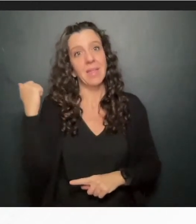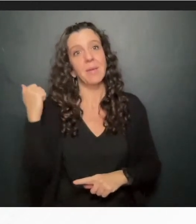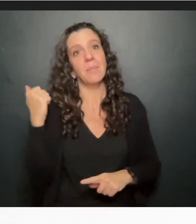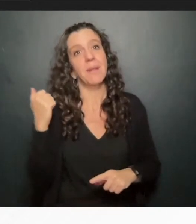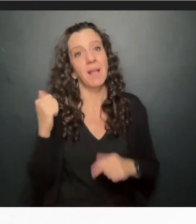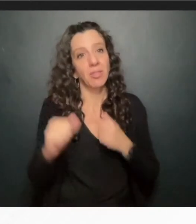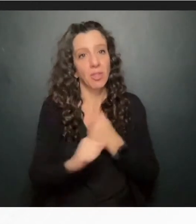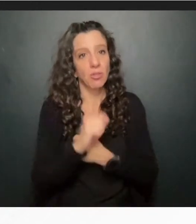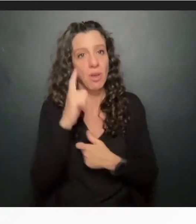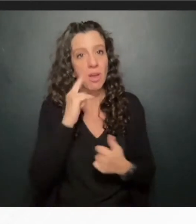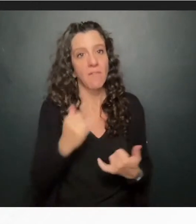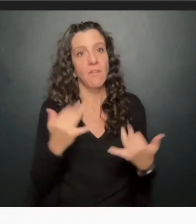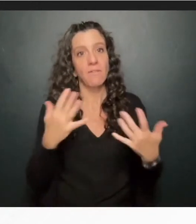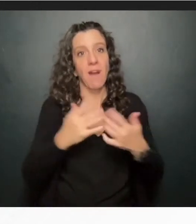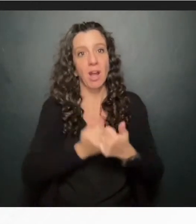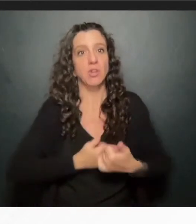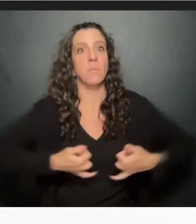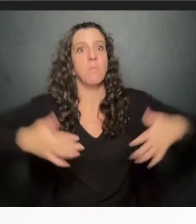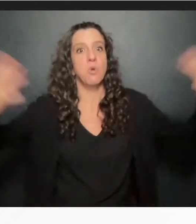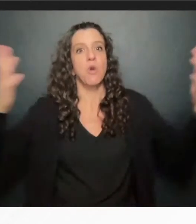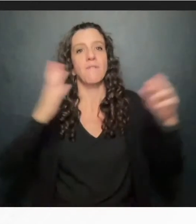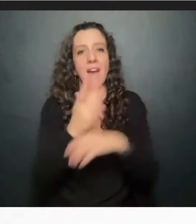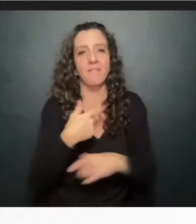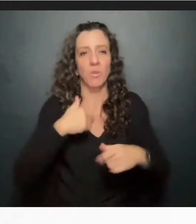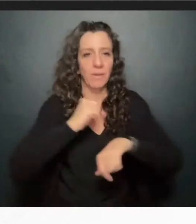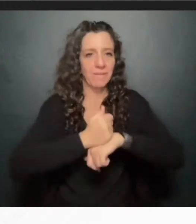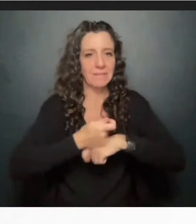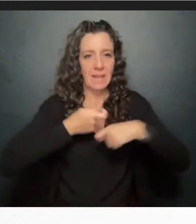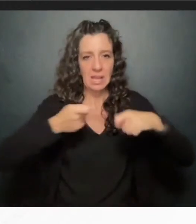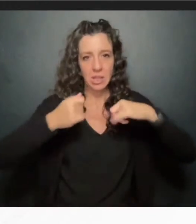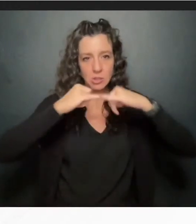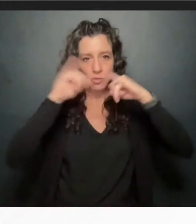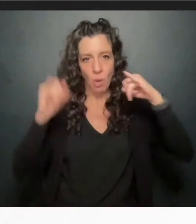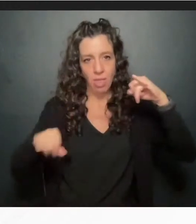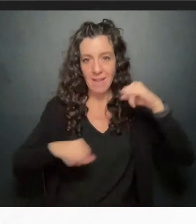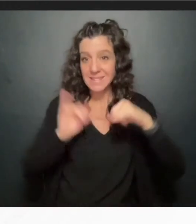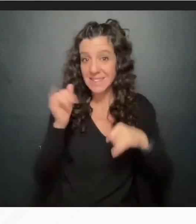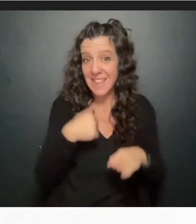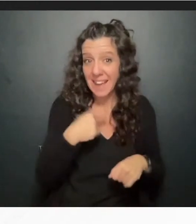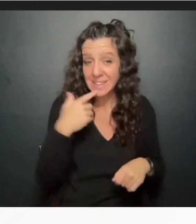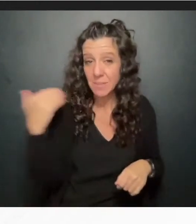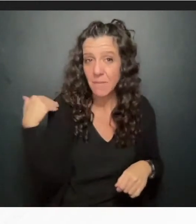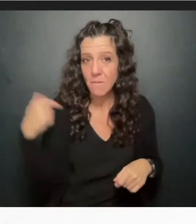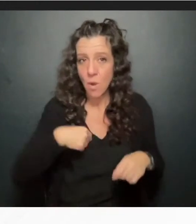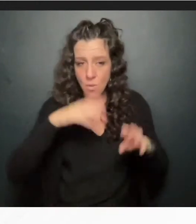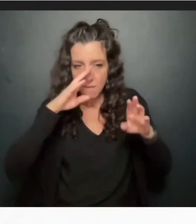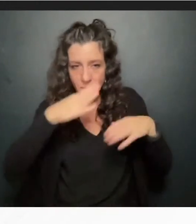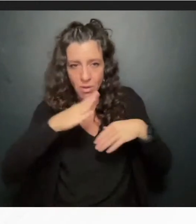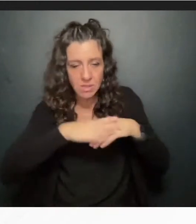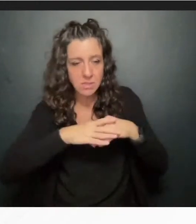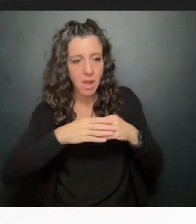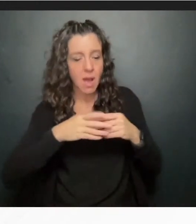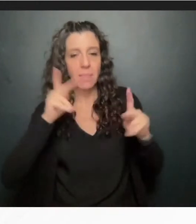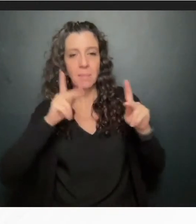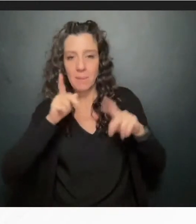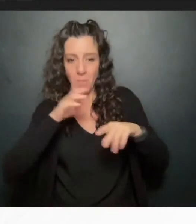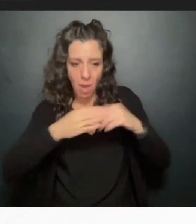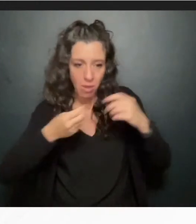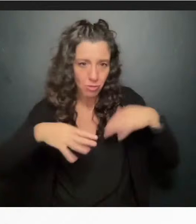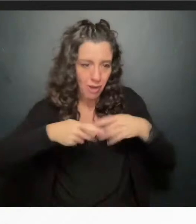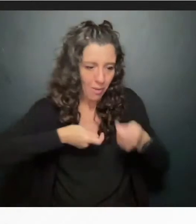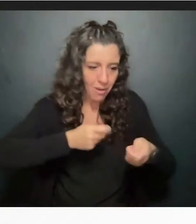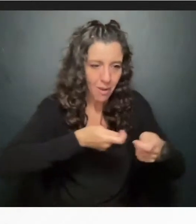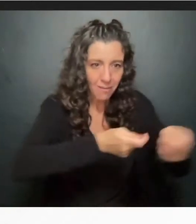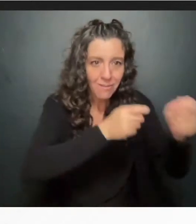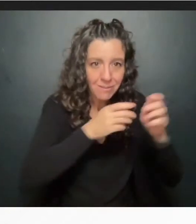once we have control lines. So that's as we talked about those concentrated efforts with your hand crews cutting control line, using